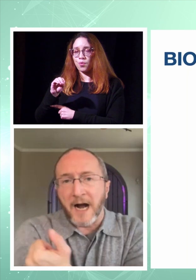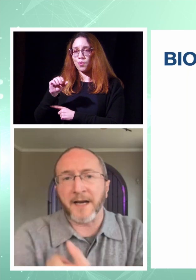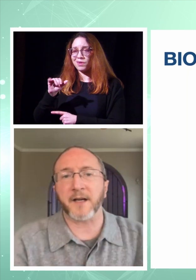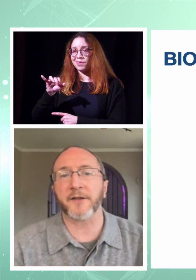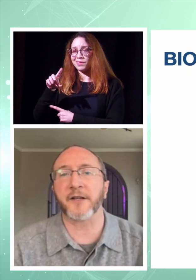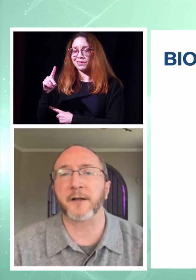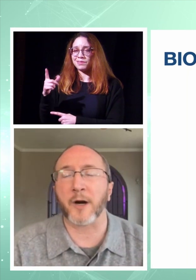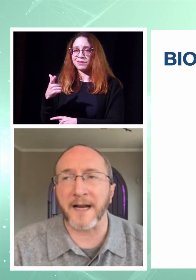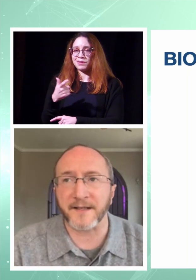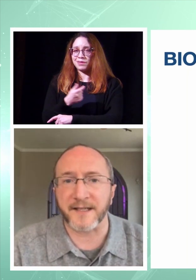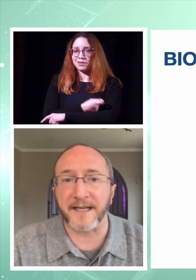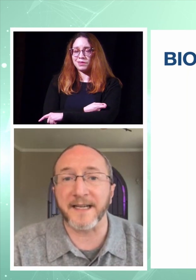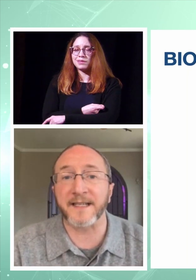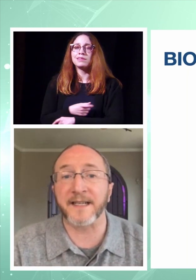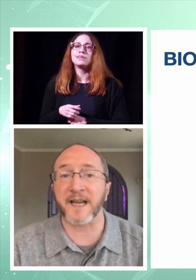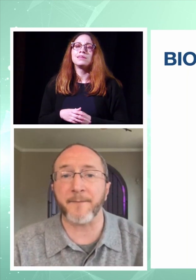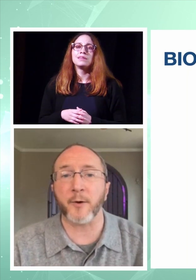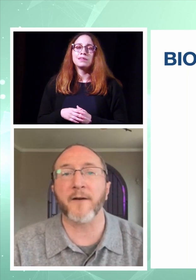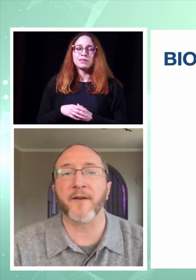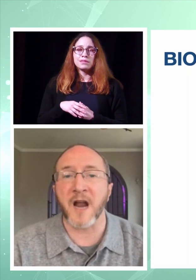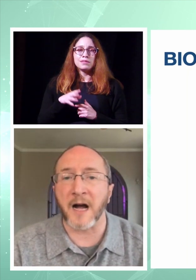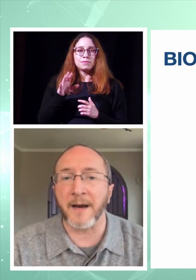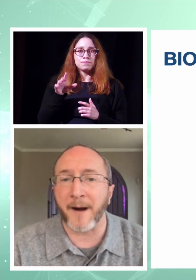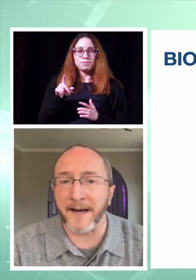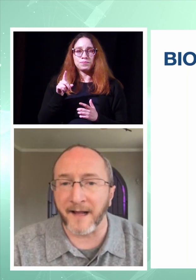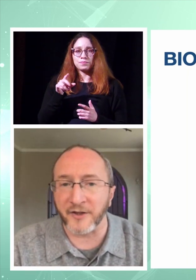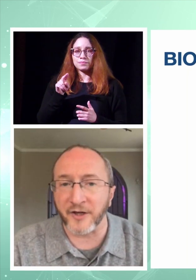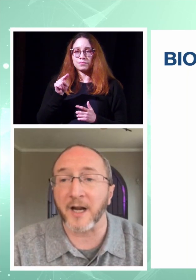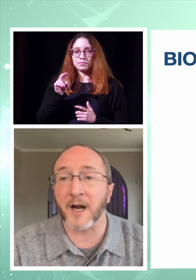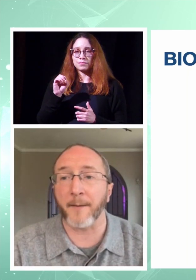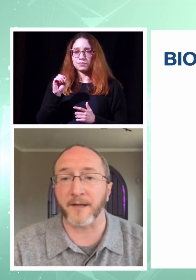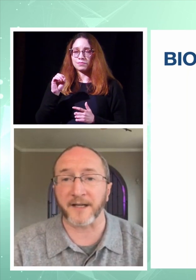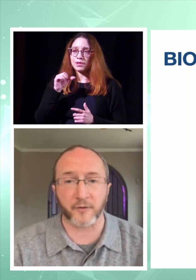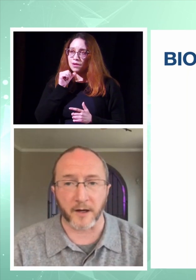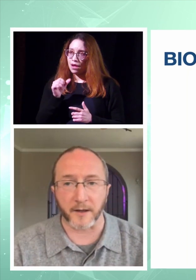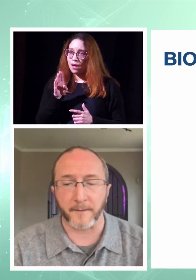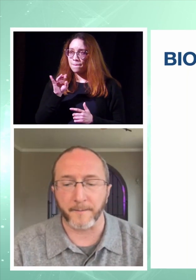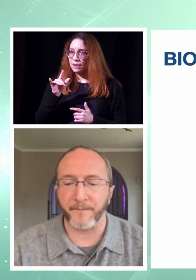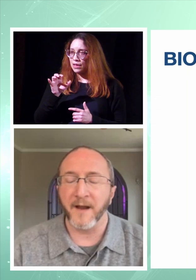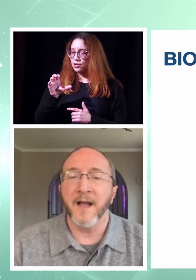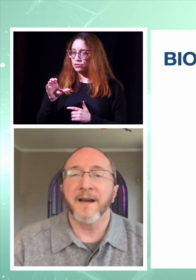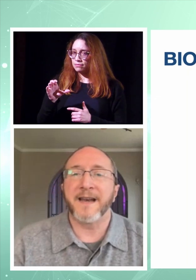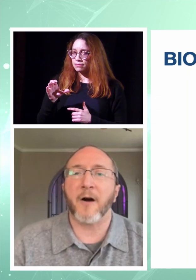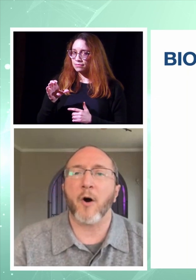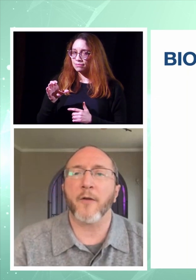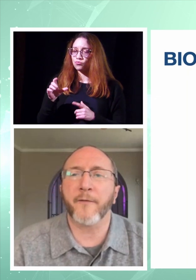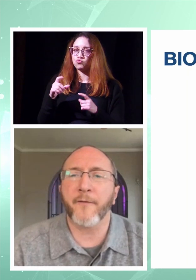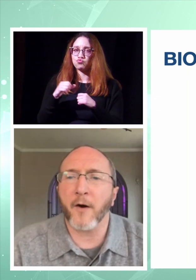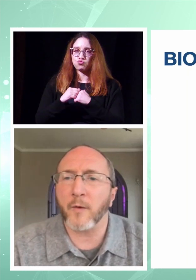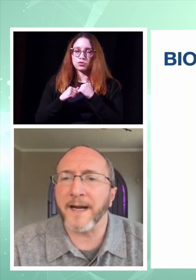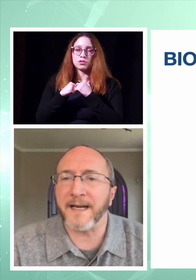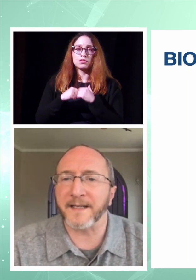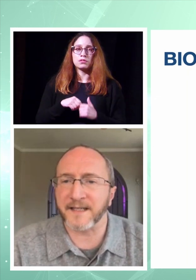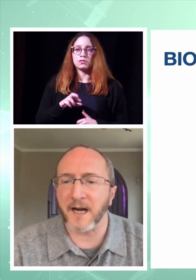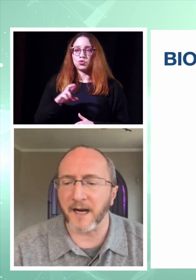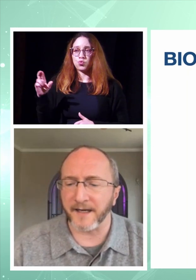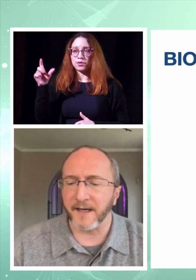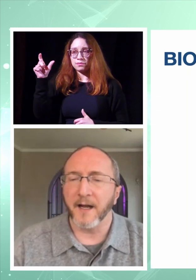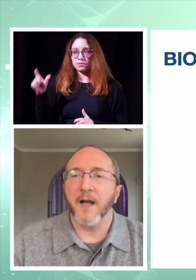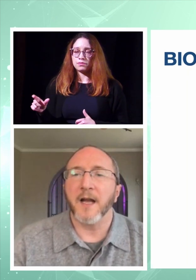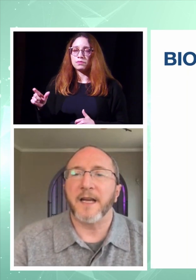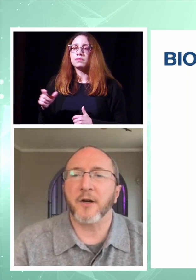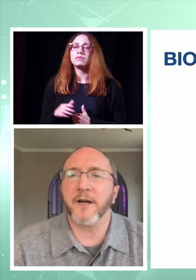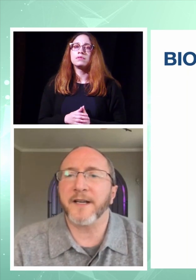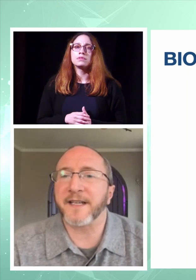the shot glutathione acetate is an example of a non-biologic complex drug. Now, on the far right-hand